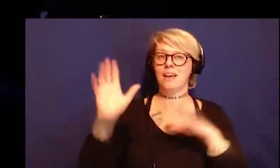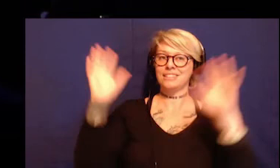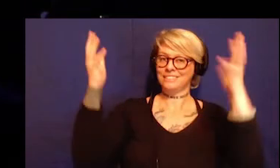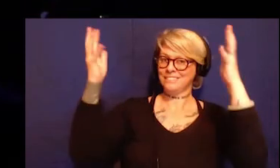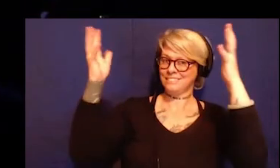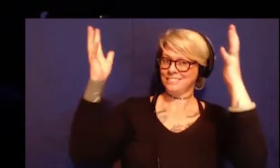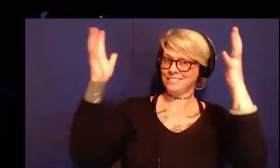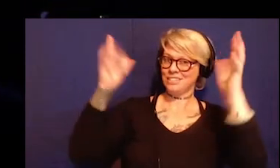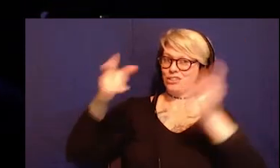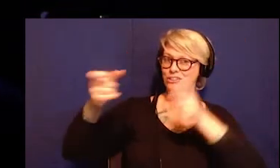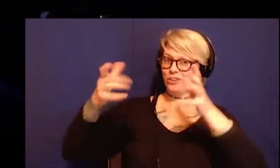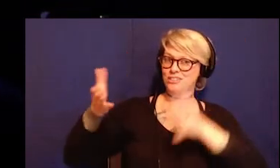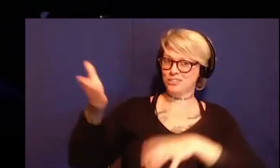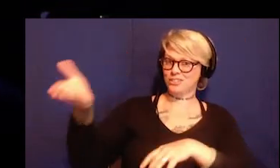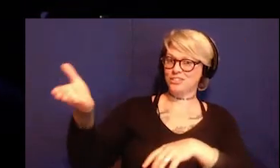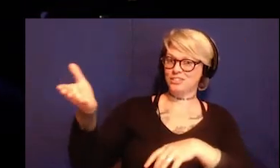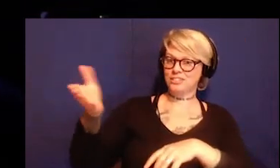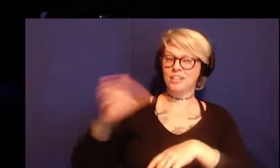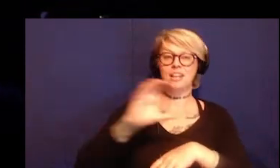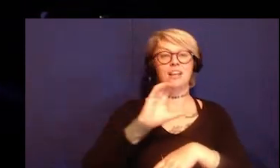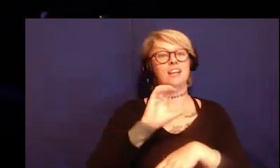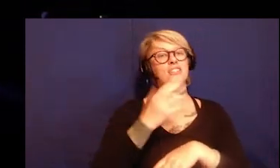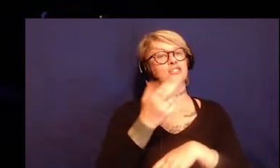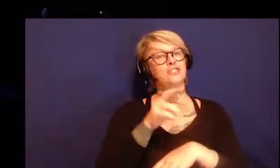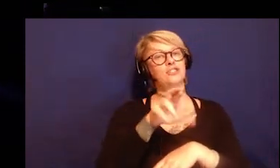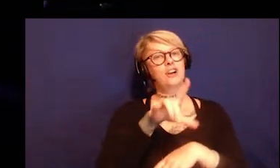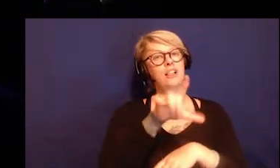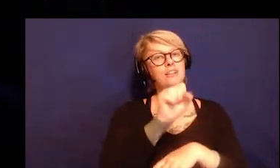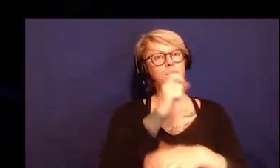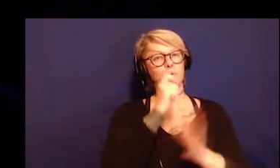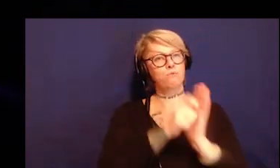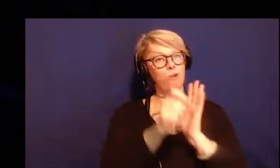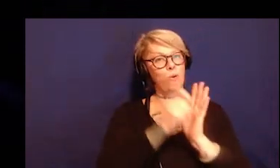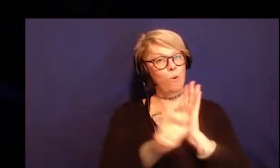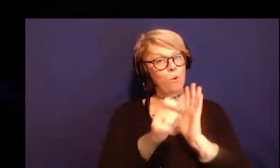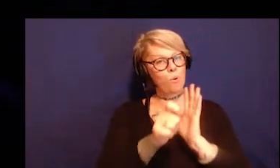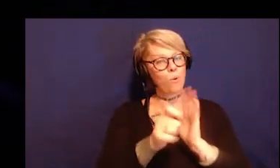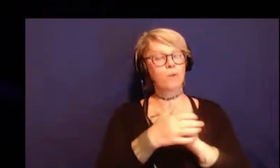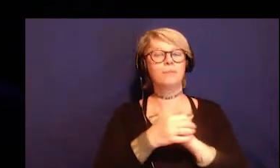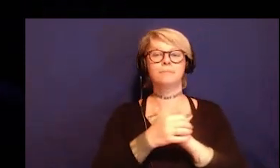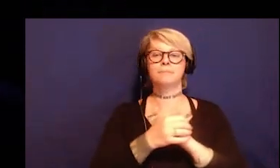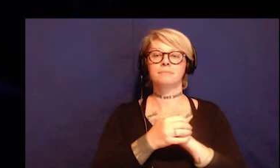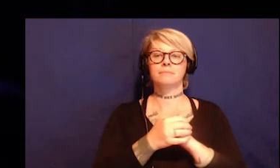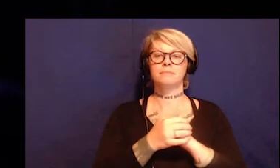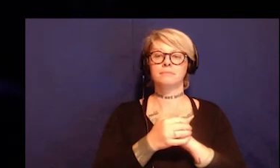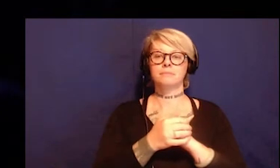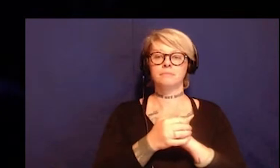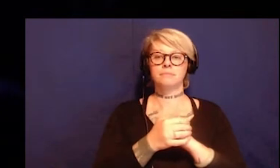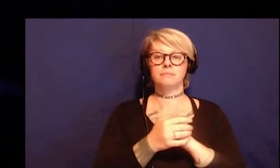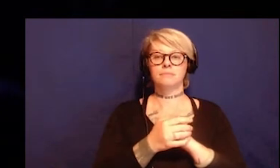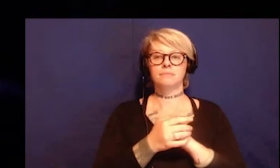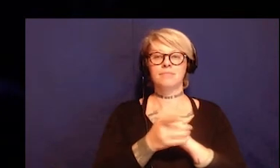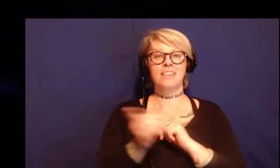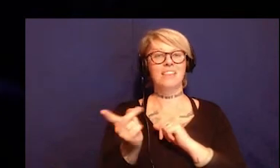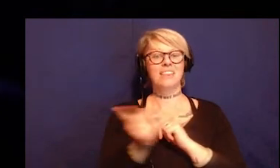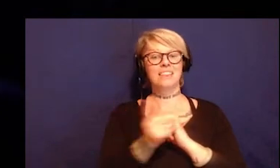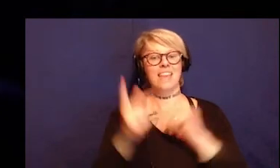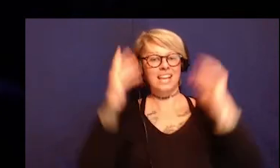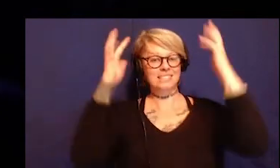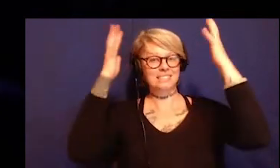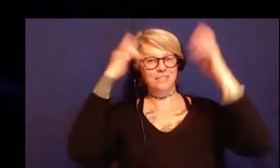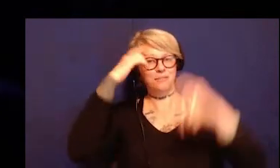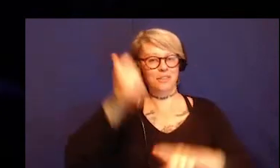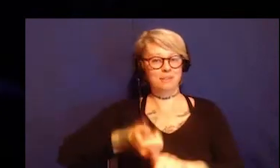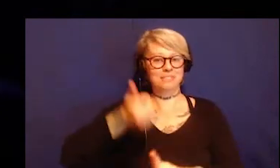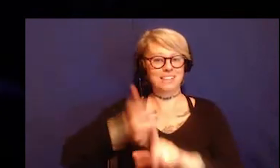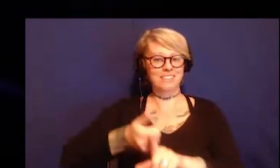Johanna. And Charles, the playwright. They gave themselves a standing ovation in there. I love that. That was